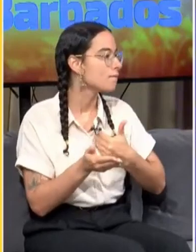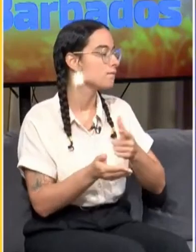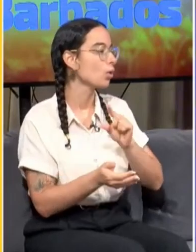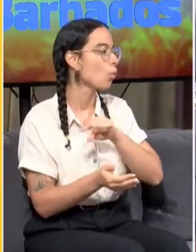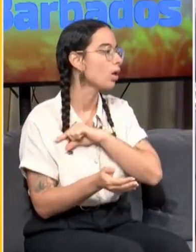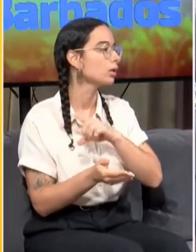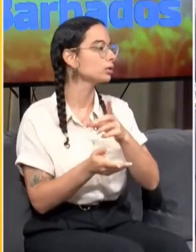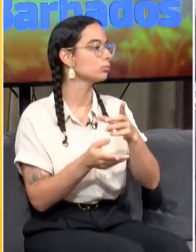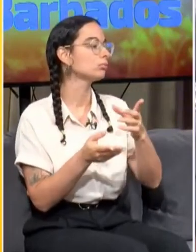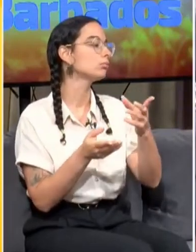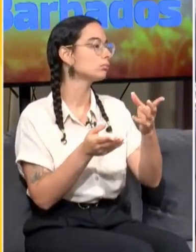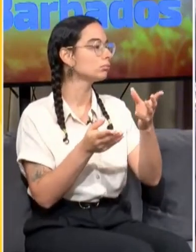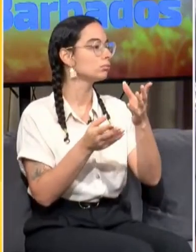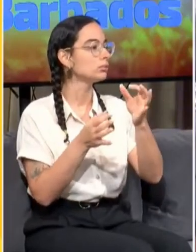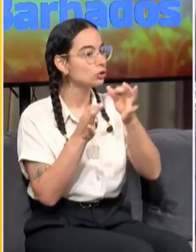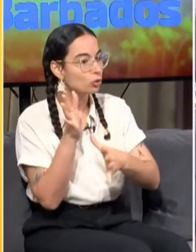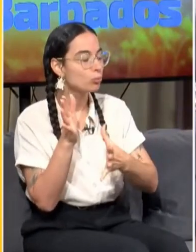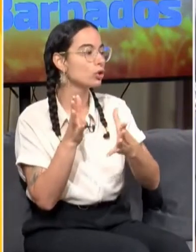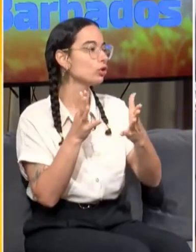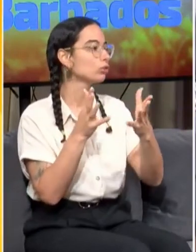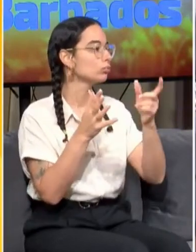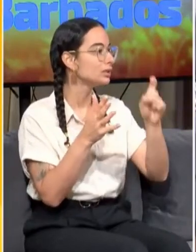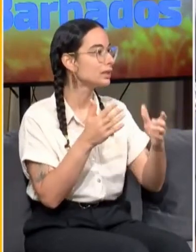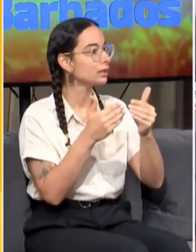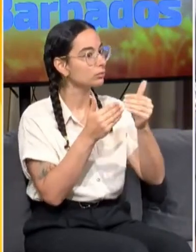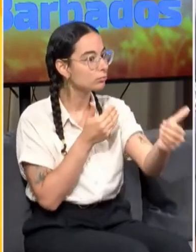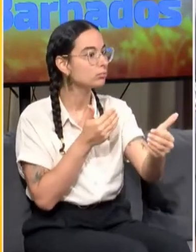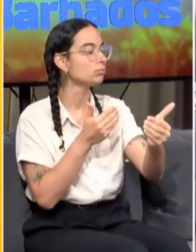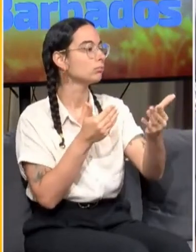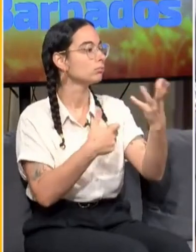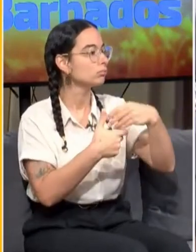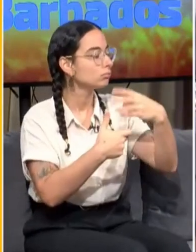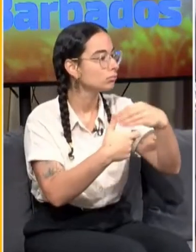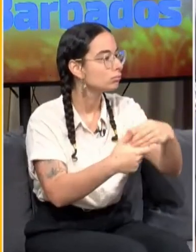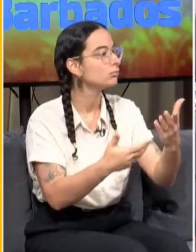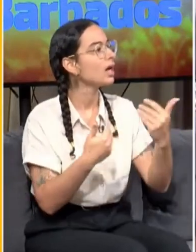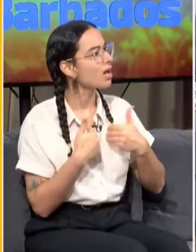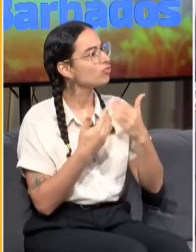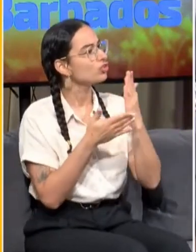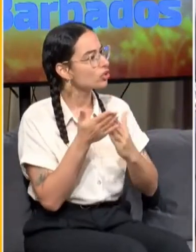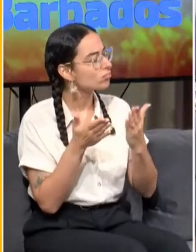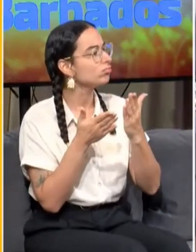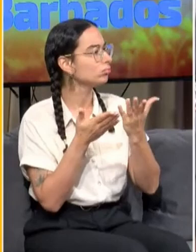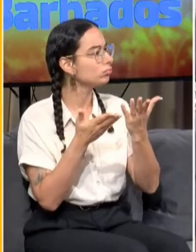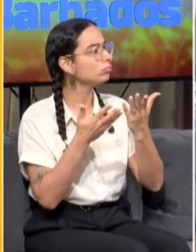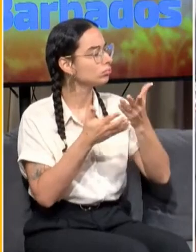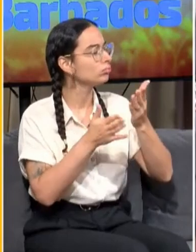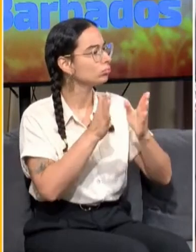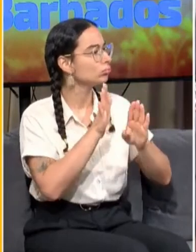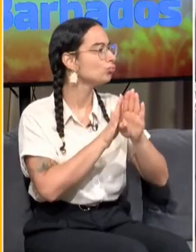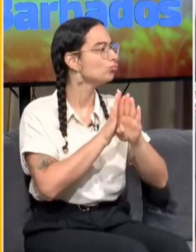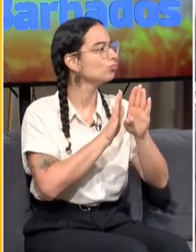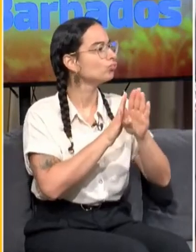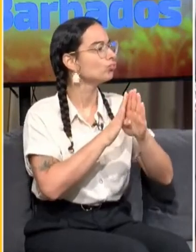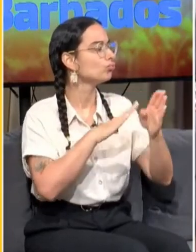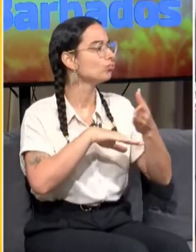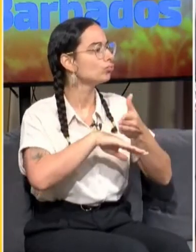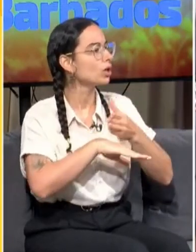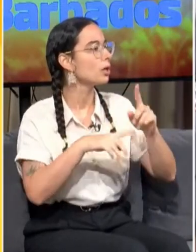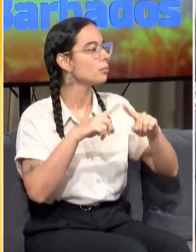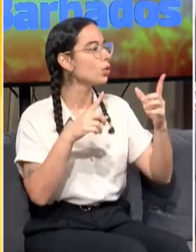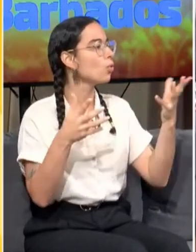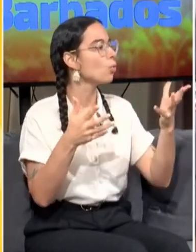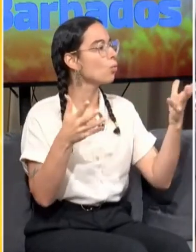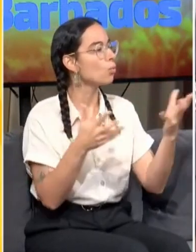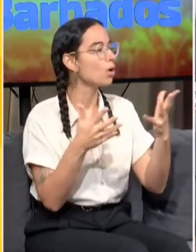to move forward. There have been some inroads, but what are some of the major changes that they would like to see?